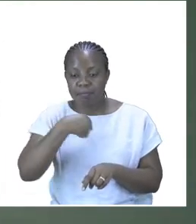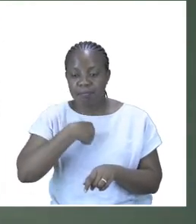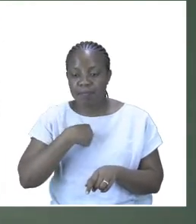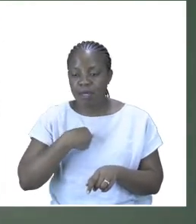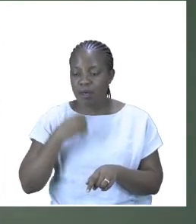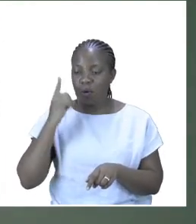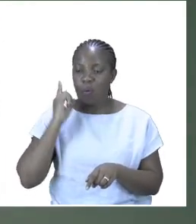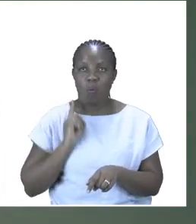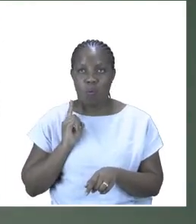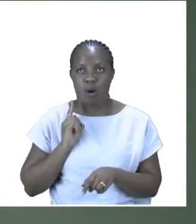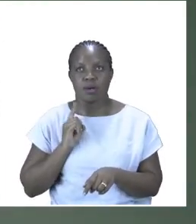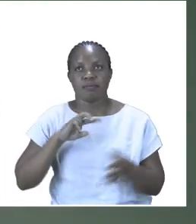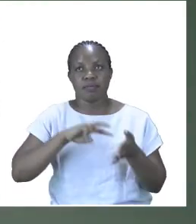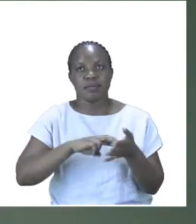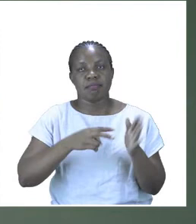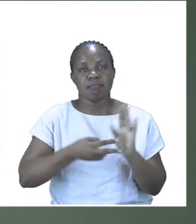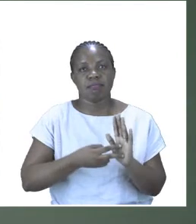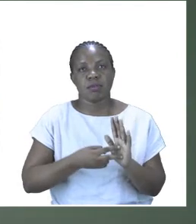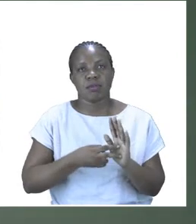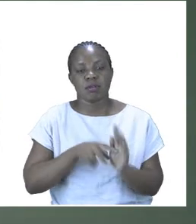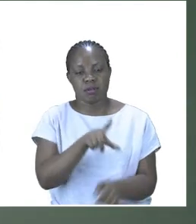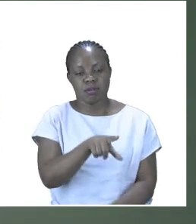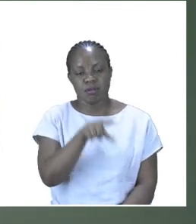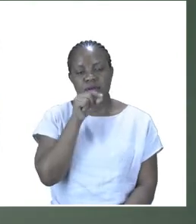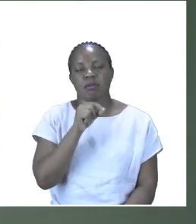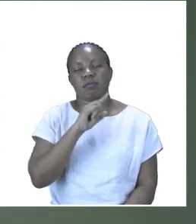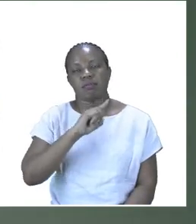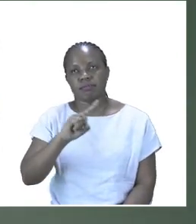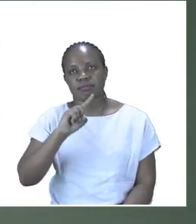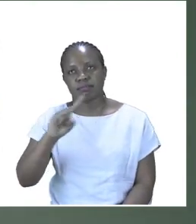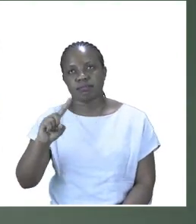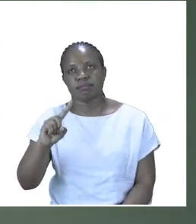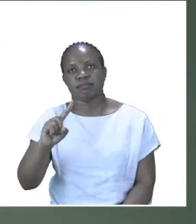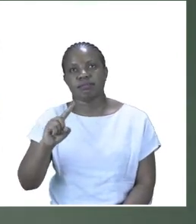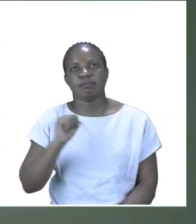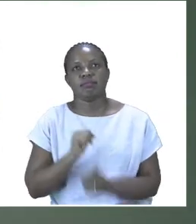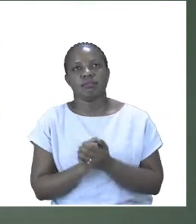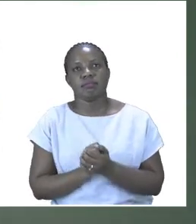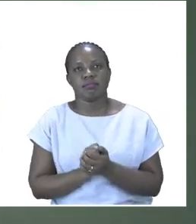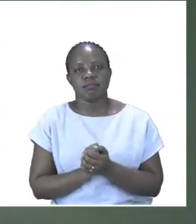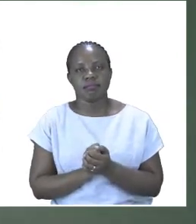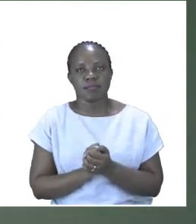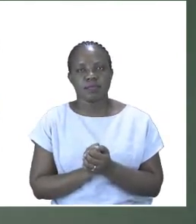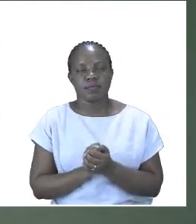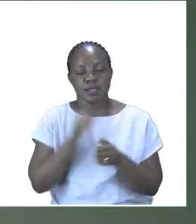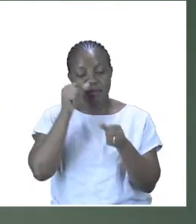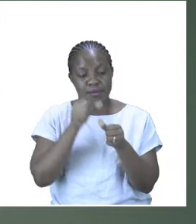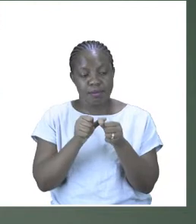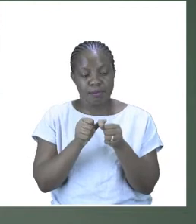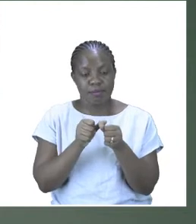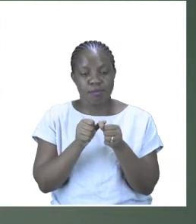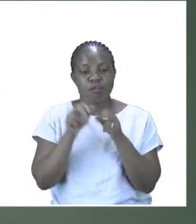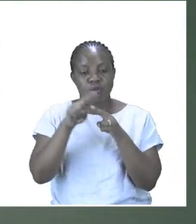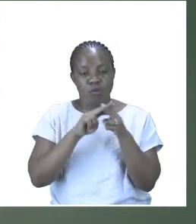become the teacher. So remember, we use the for only one